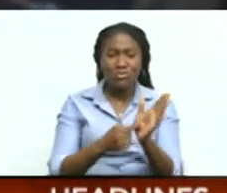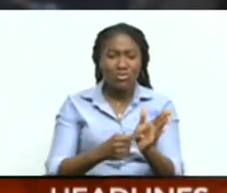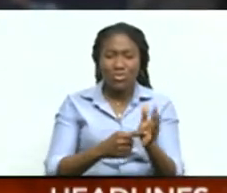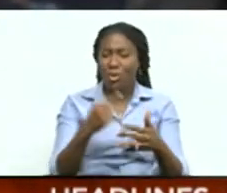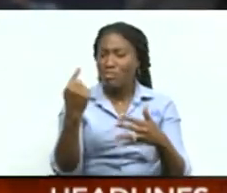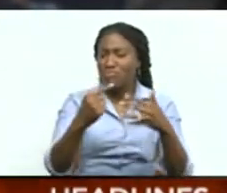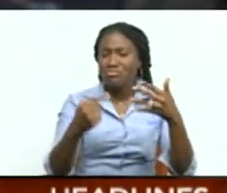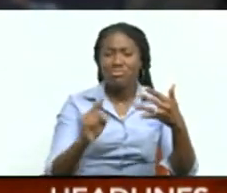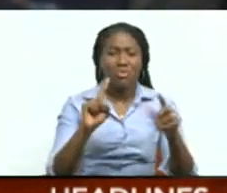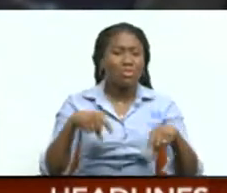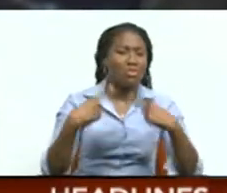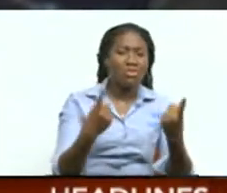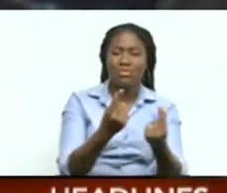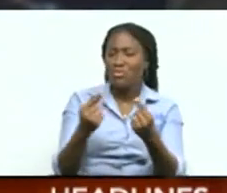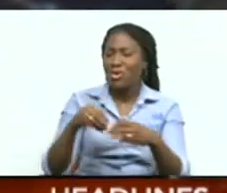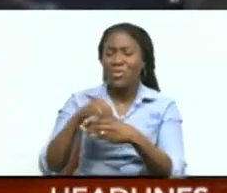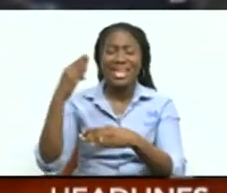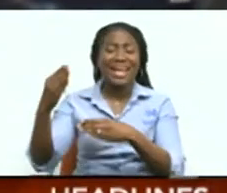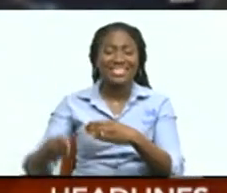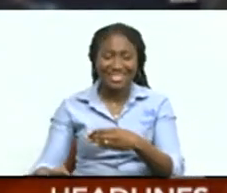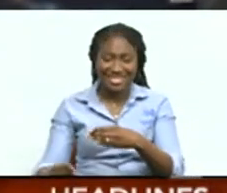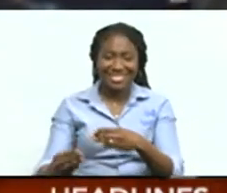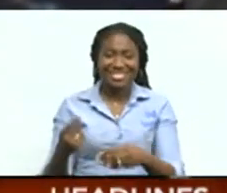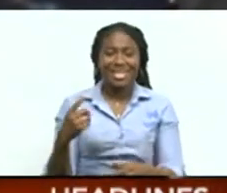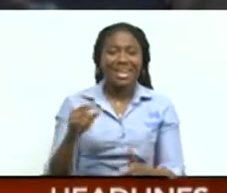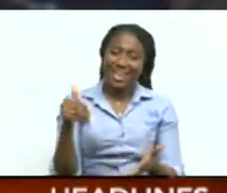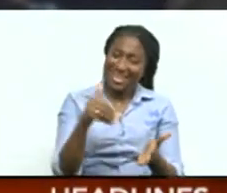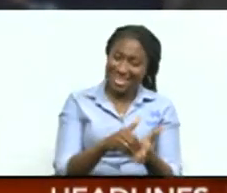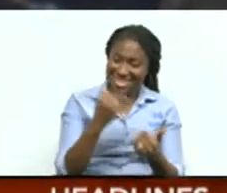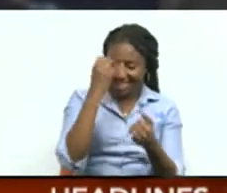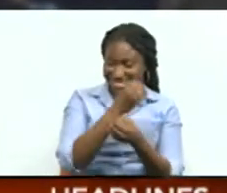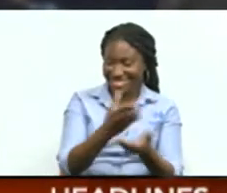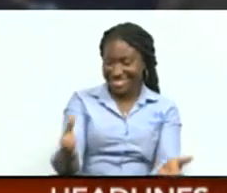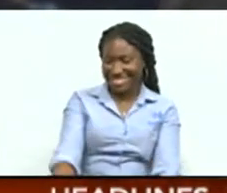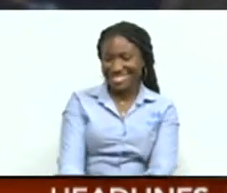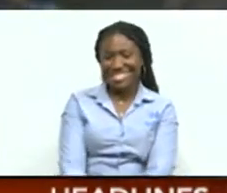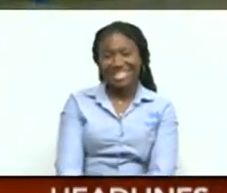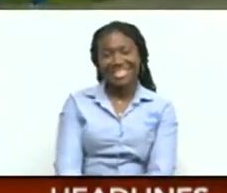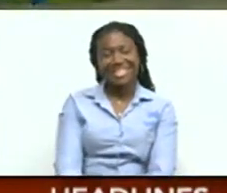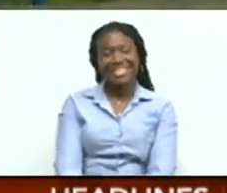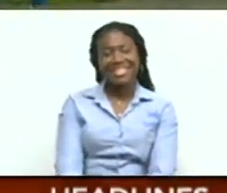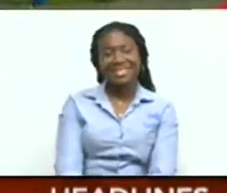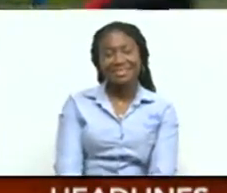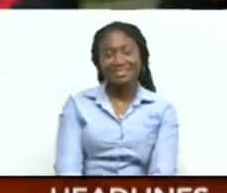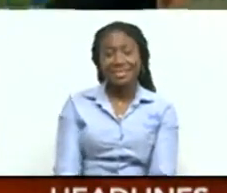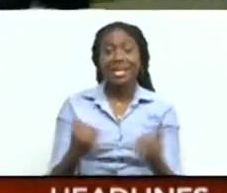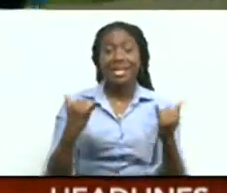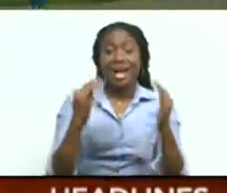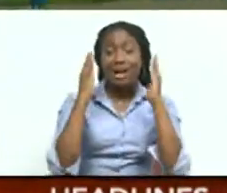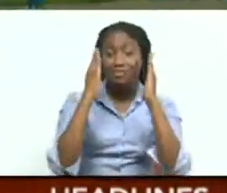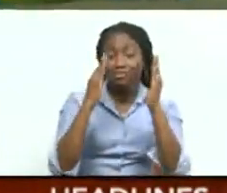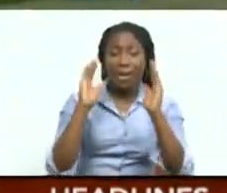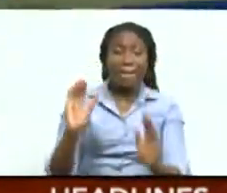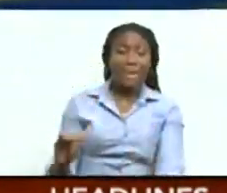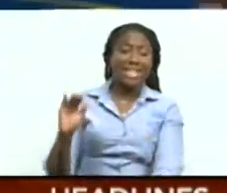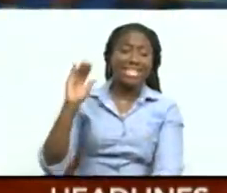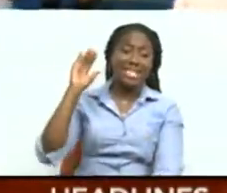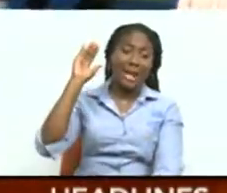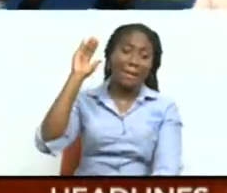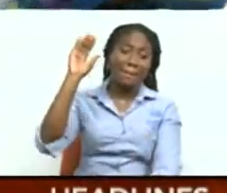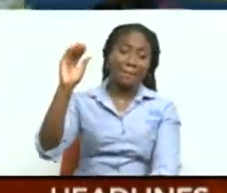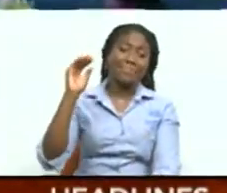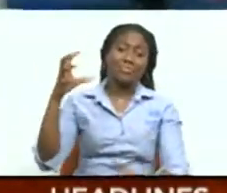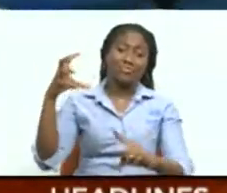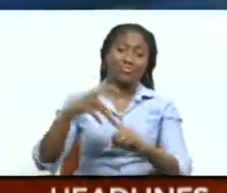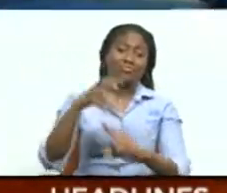key sporting events happening over the weekend. Once more, here's Kasten Cupid. We start with some basketball. The Dial Basketball